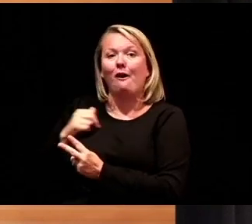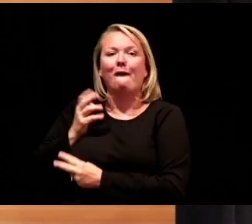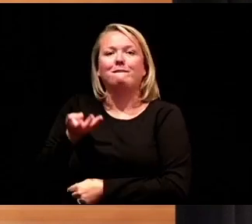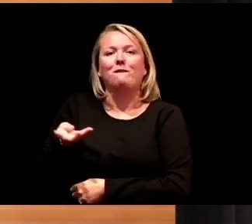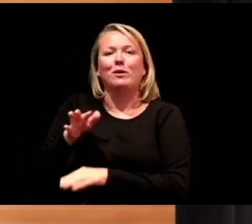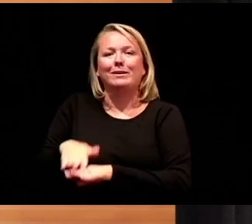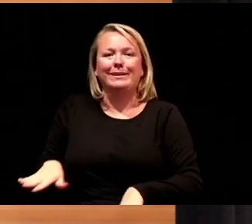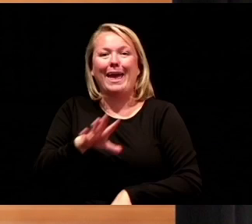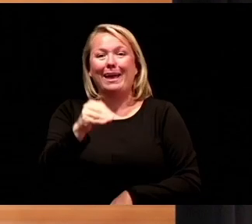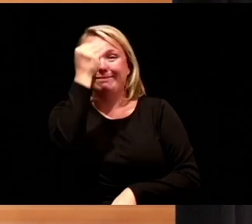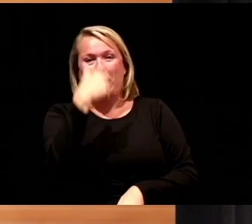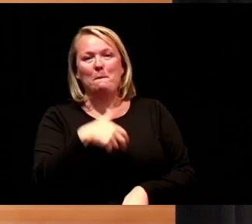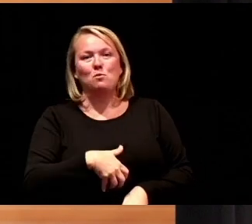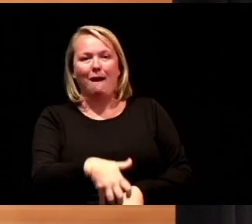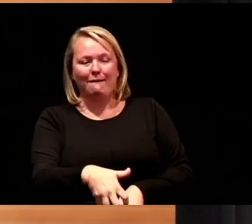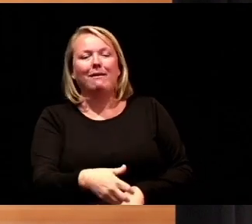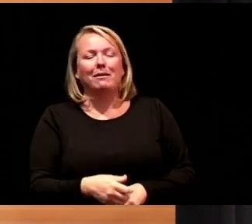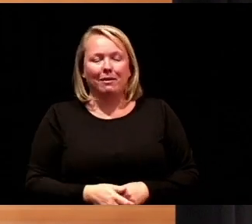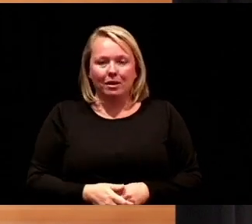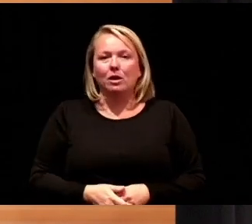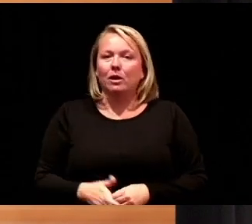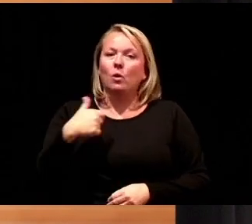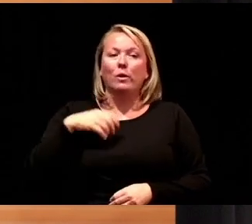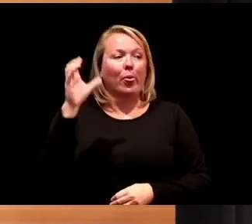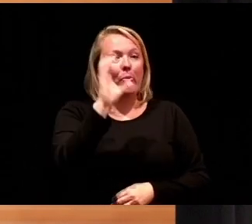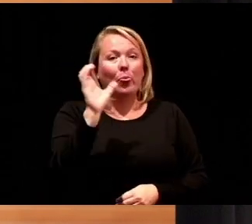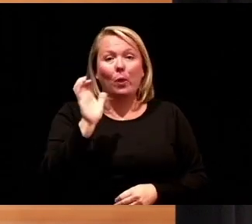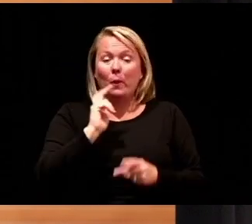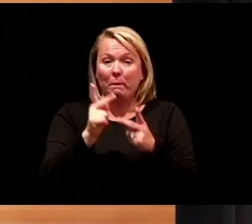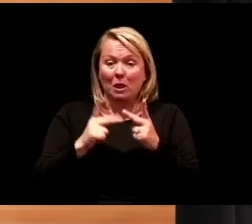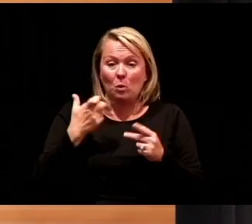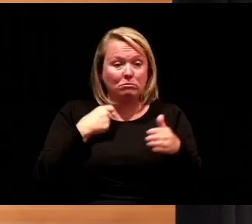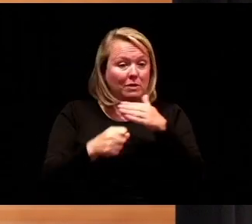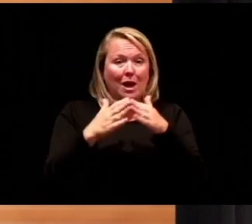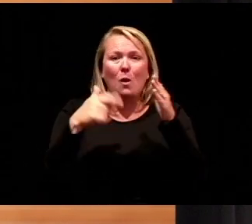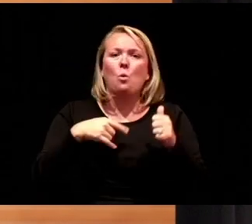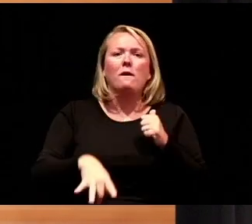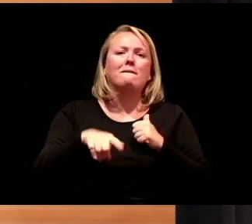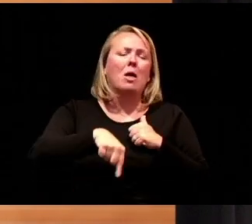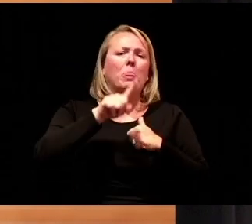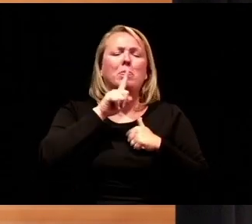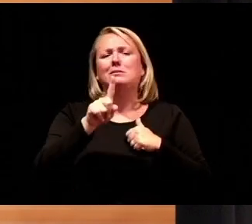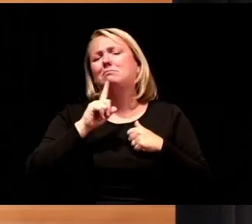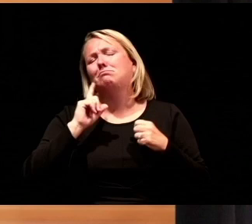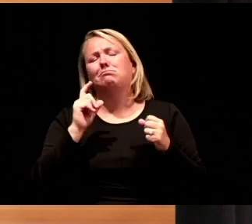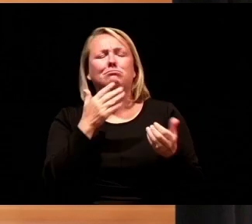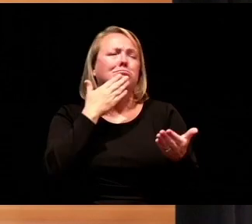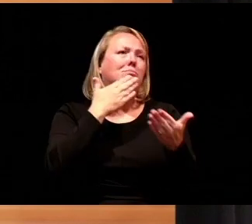settlement. Policy changes, which is the whole goal at the end of all of this, is making sure that we have policies in place that are not